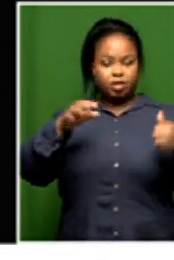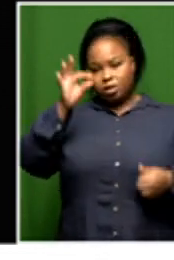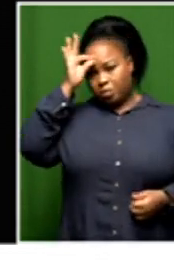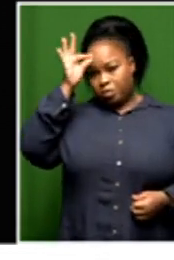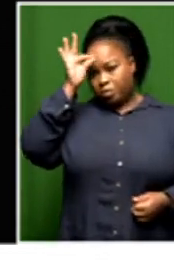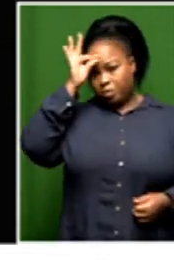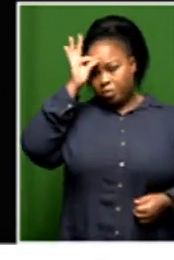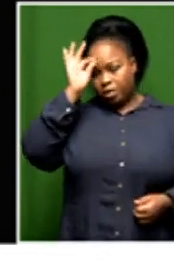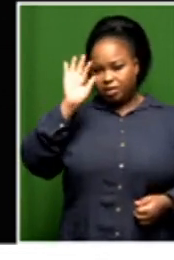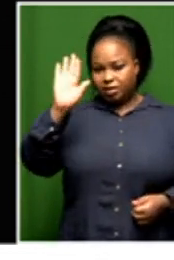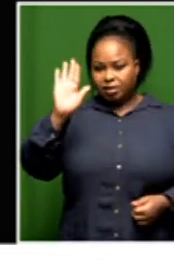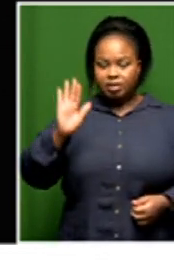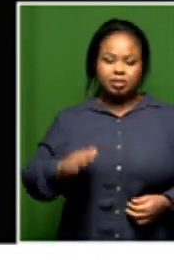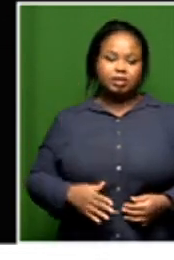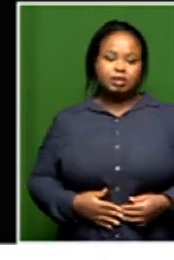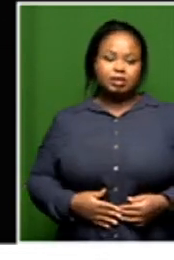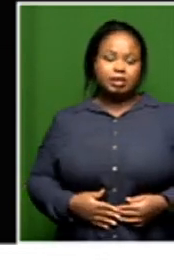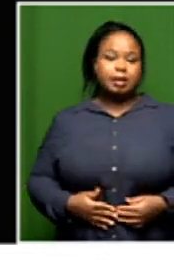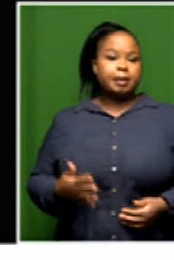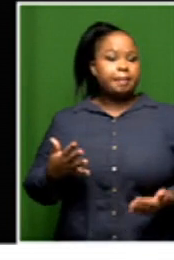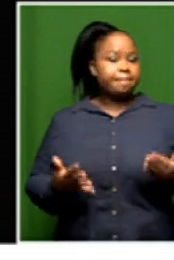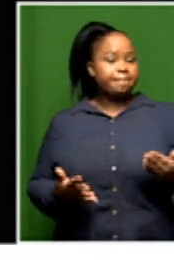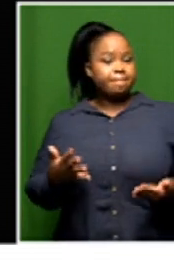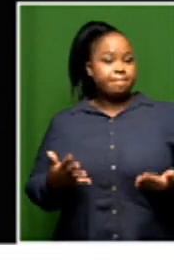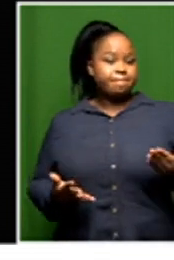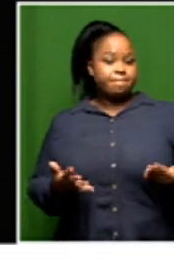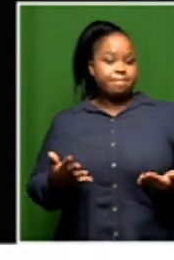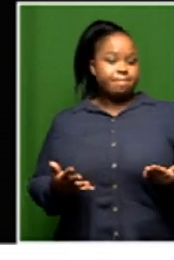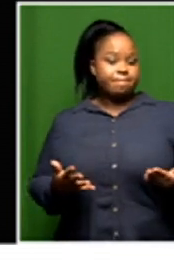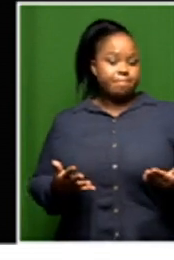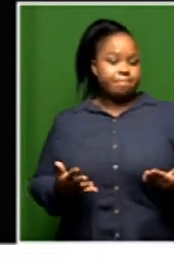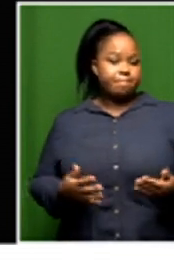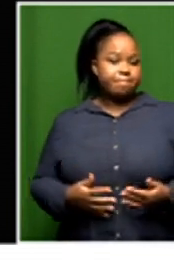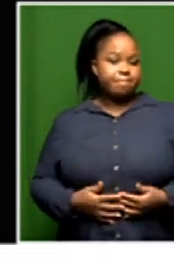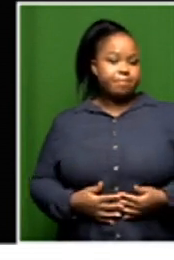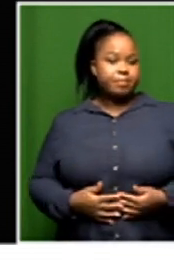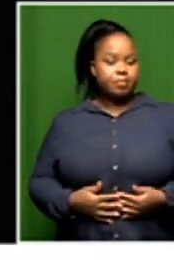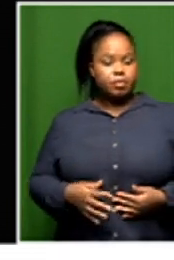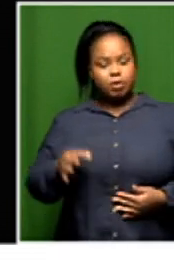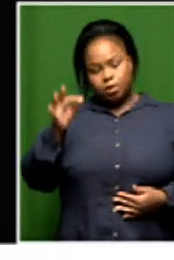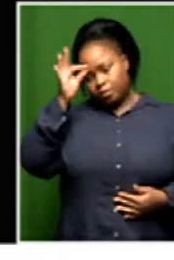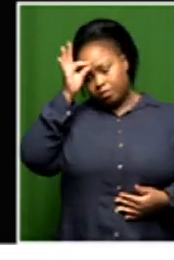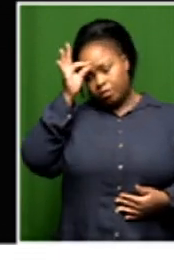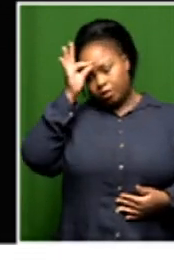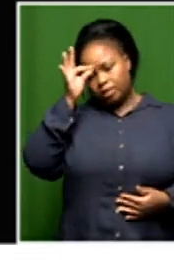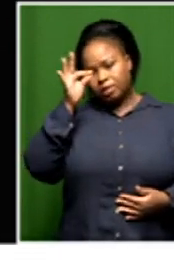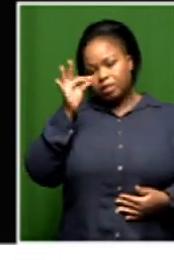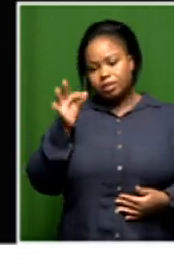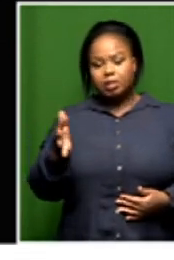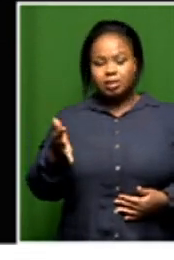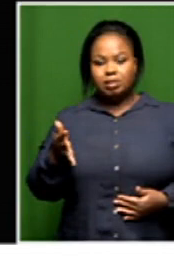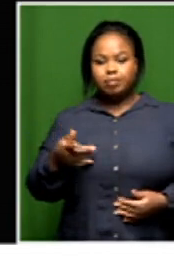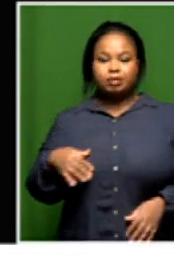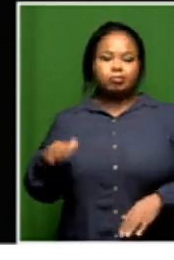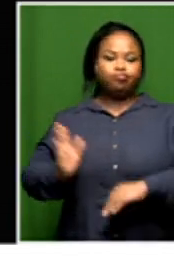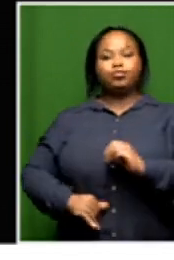police, and maybe that's an area where the police should really examine